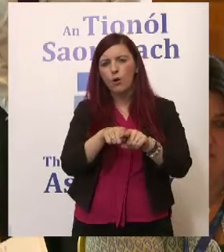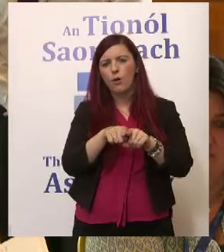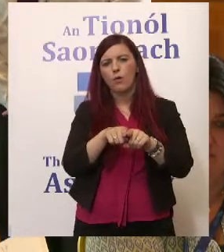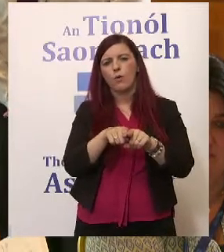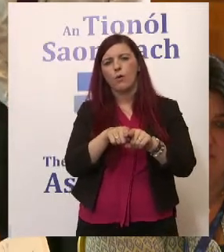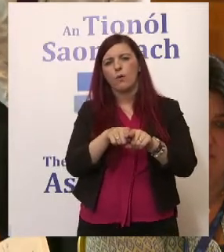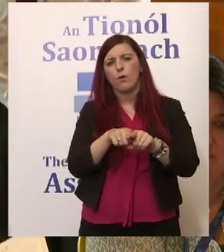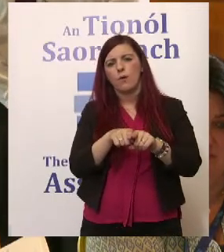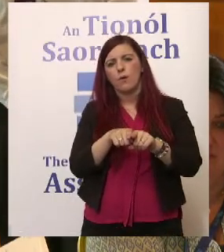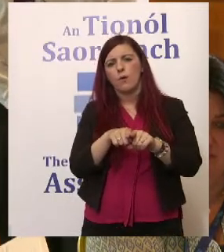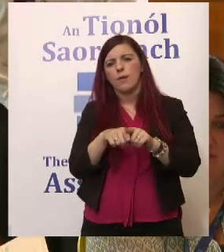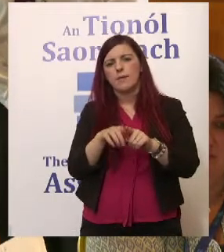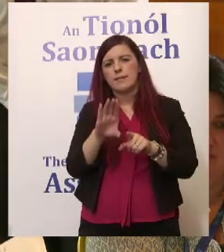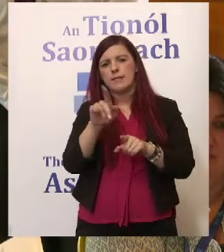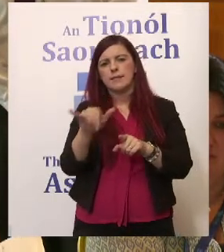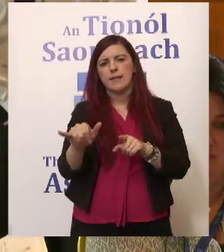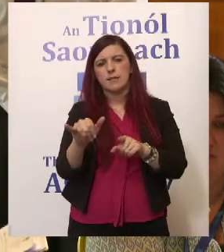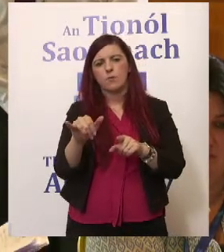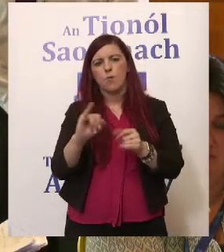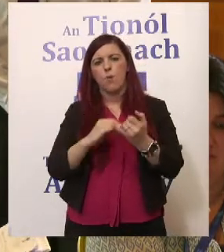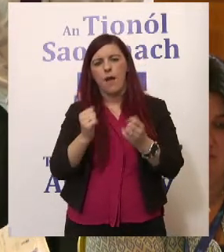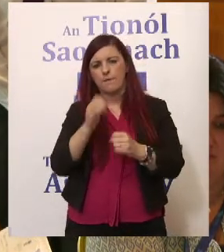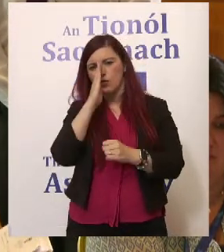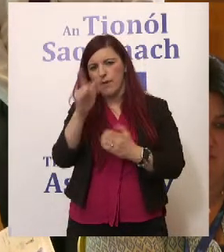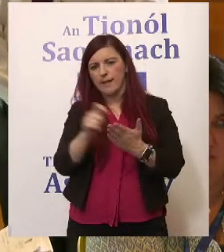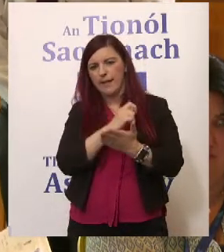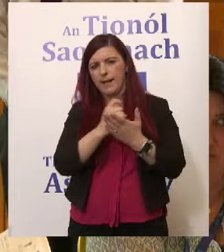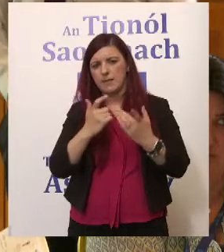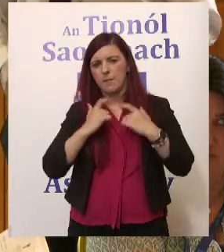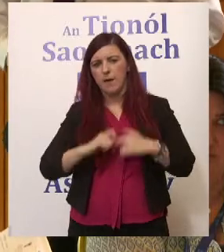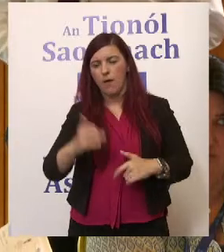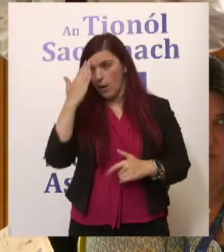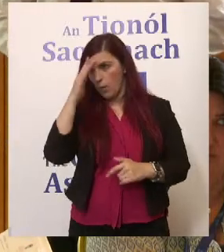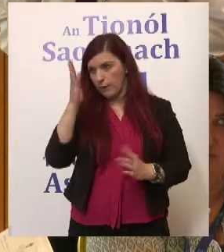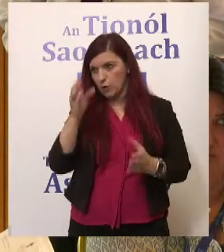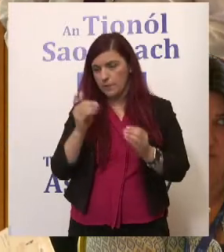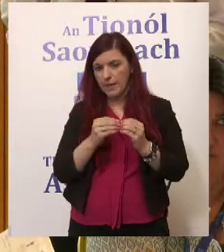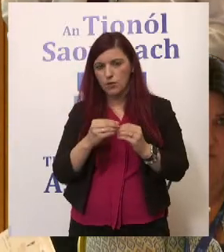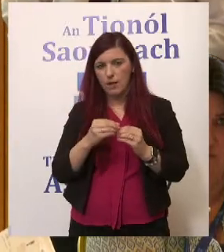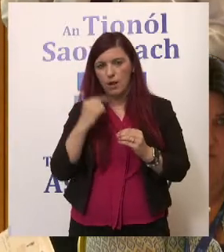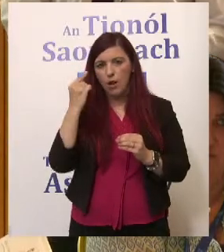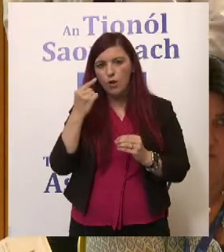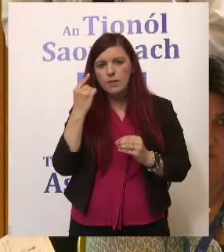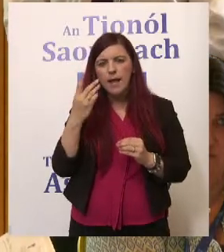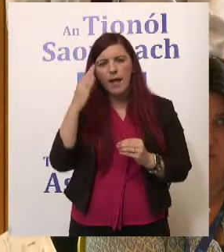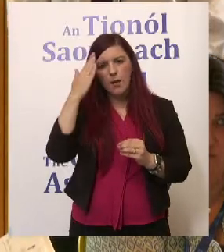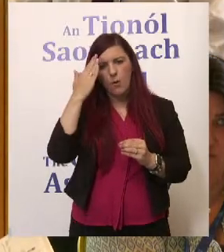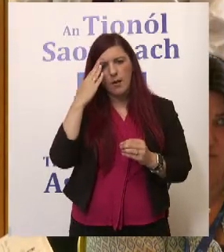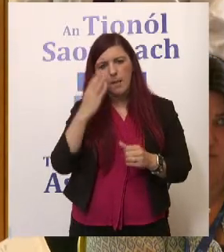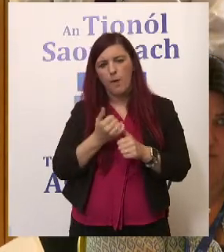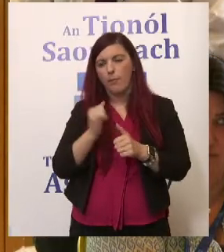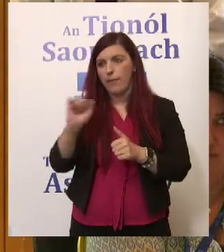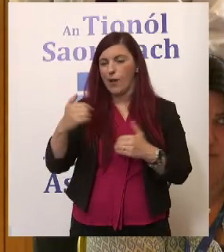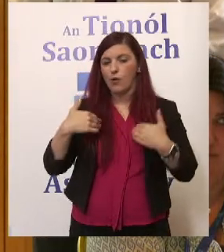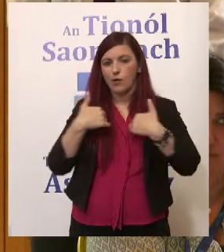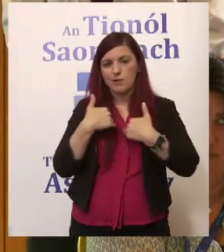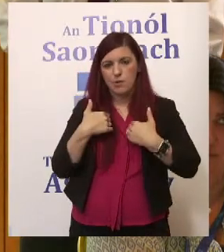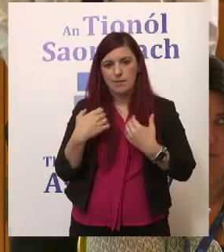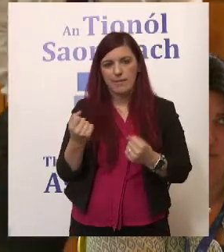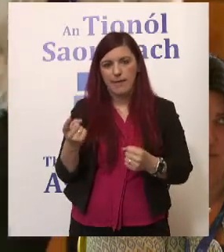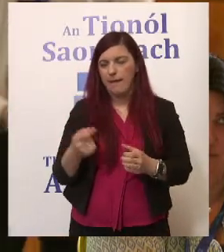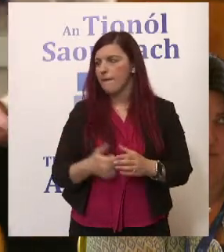with directly elected mayors in other cities. I know, Averick, you mentioned London, and particularly around the sort of concerns that you've raised.